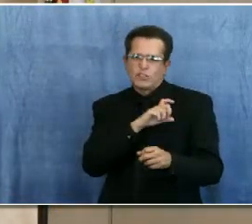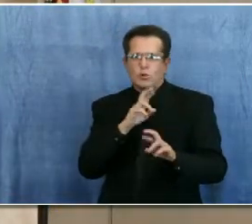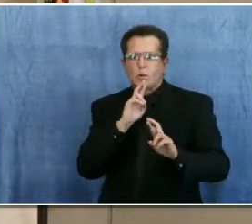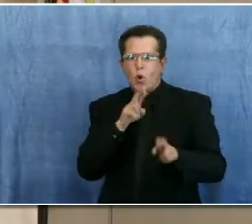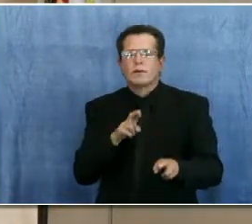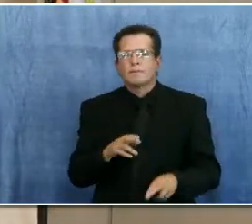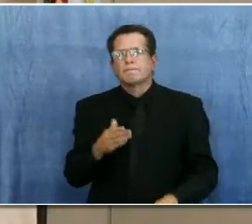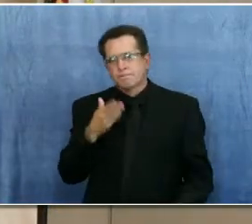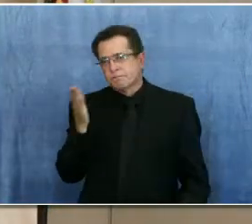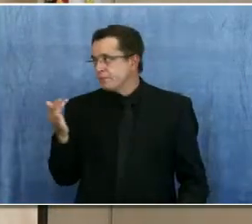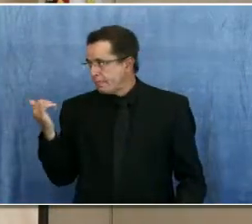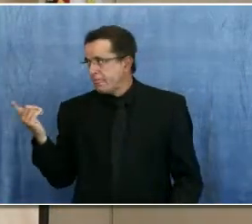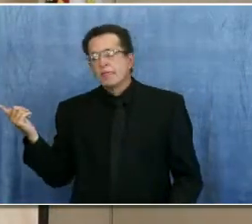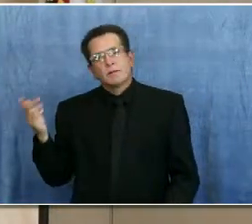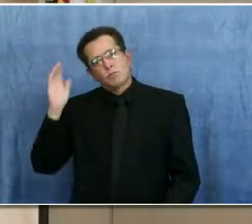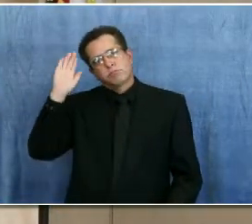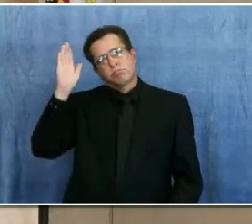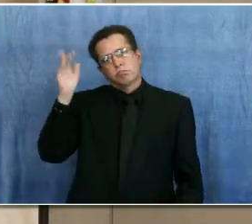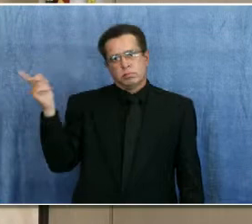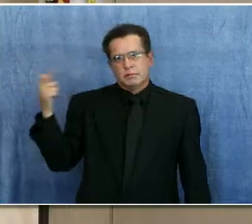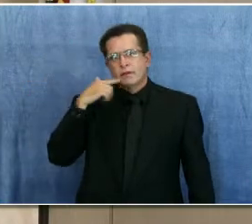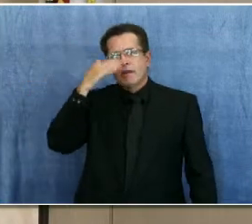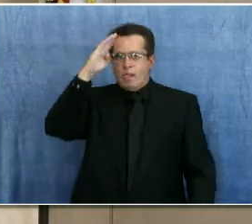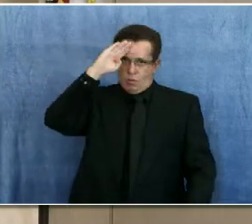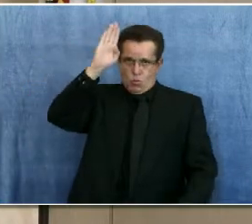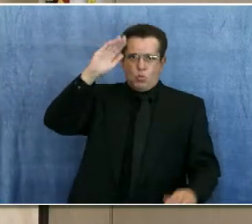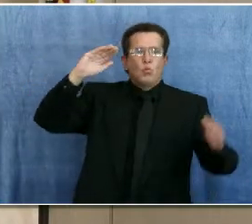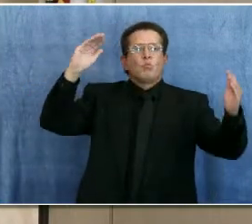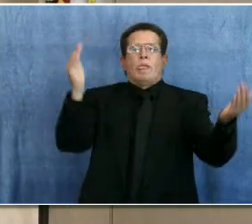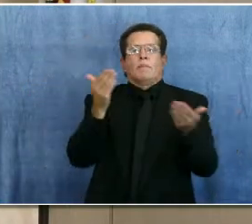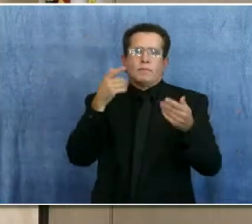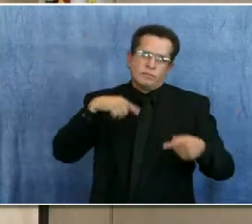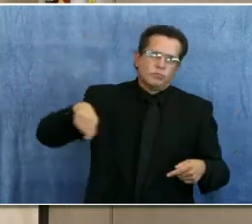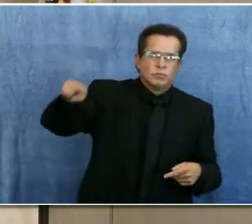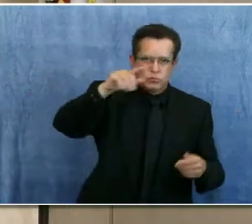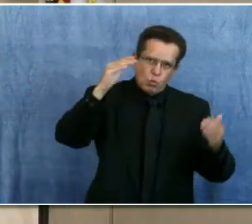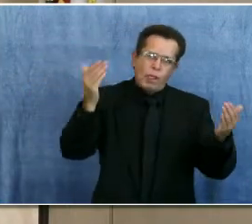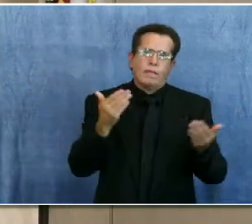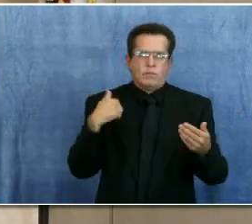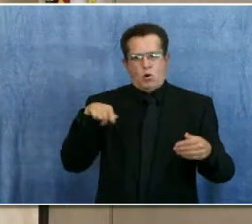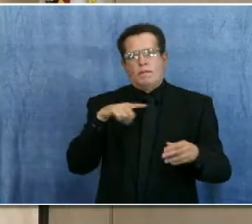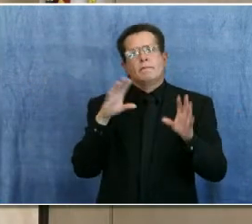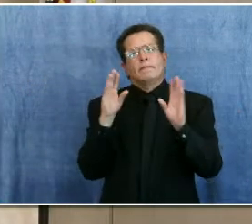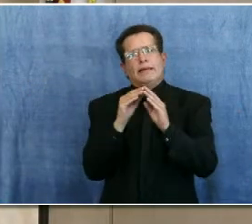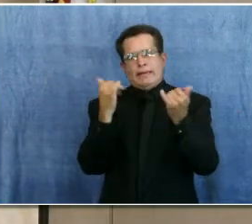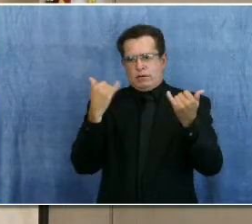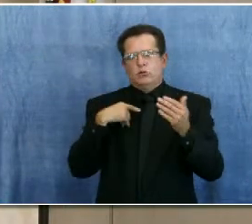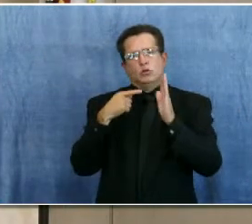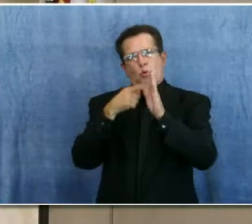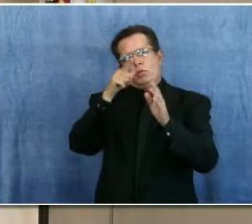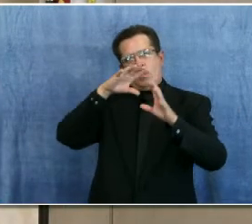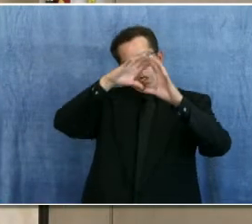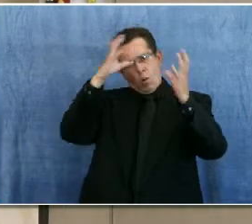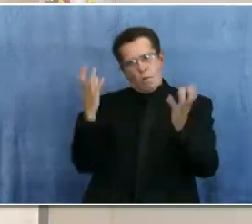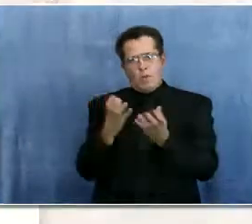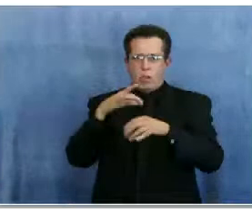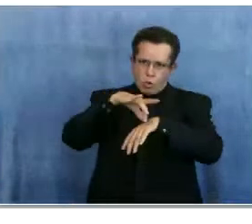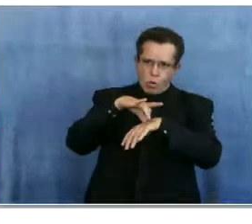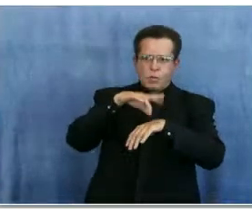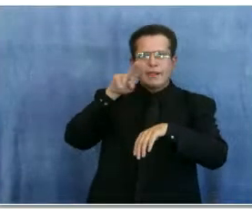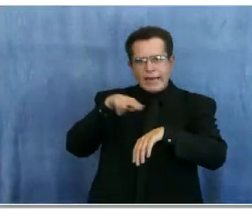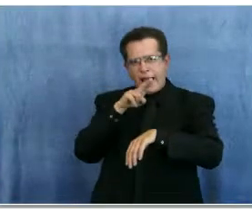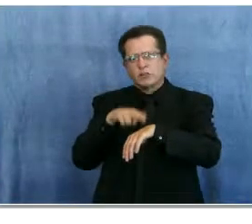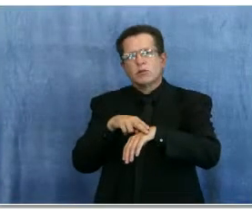Thank you, Supervisor Fletcher, and welcome everyone to today's briefing. Today's global, national, and state statistics are based on